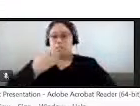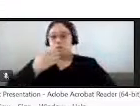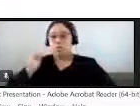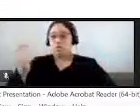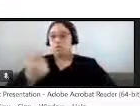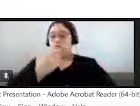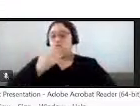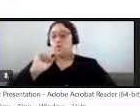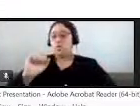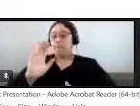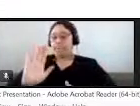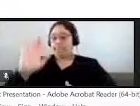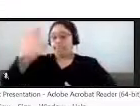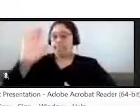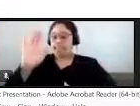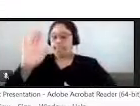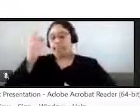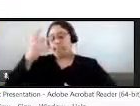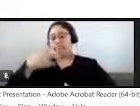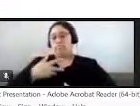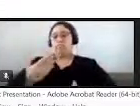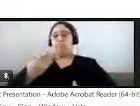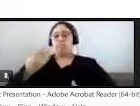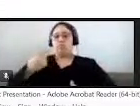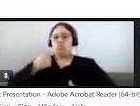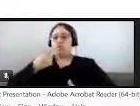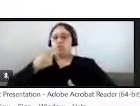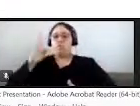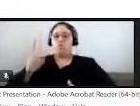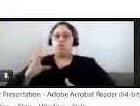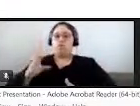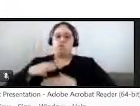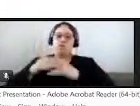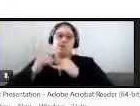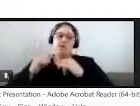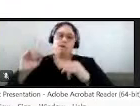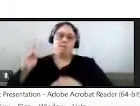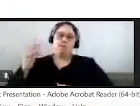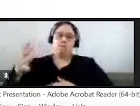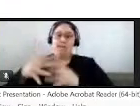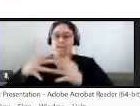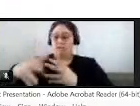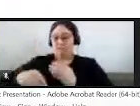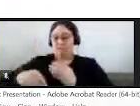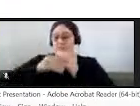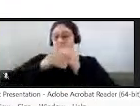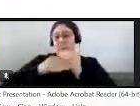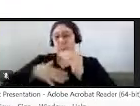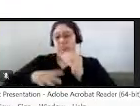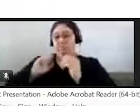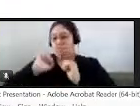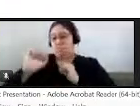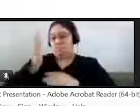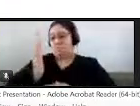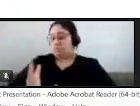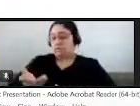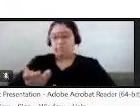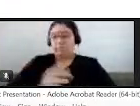also for indicated early today that you will be online. Any additions from your